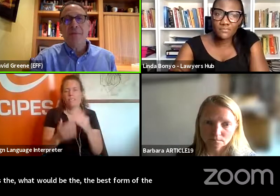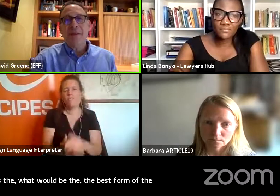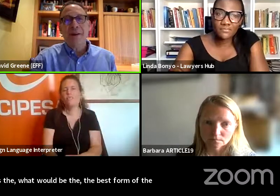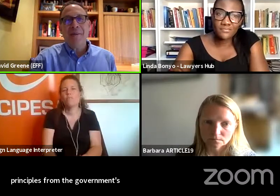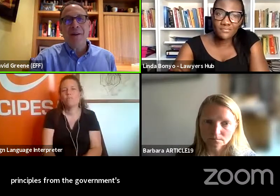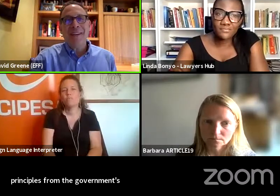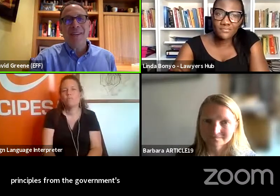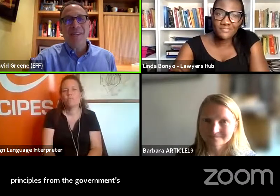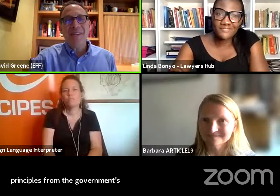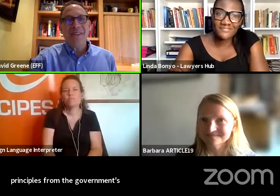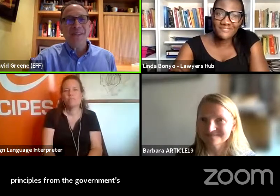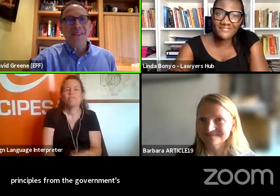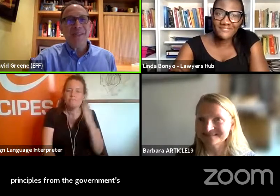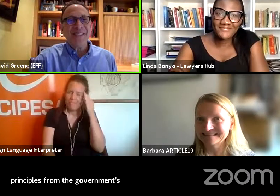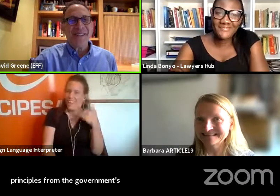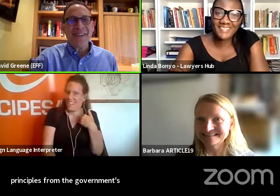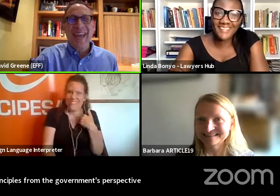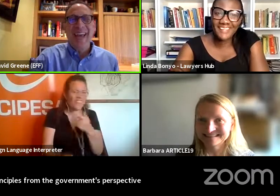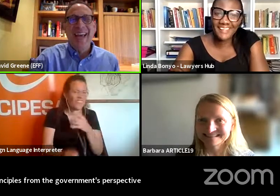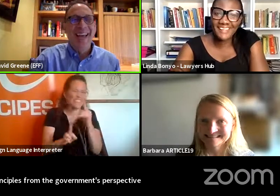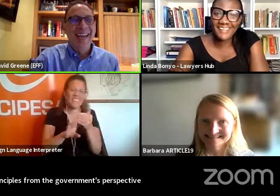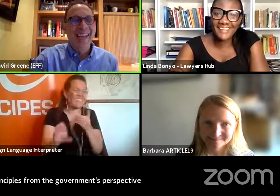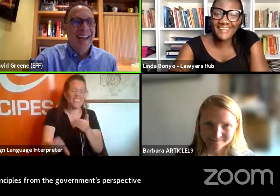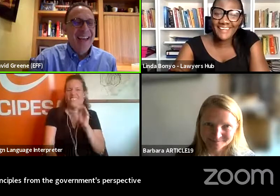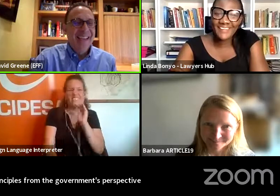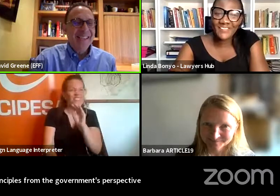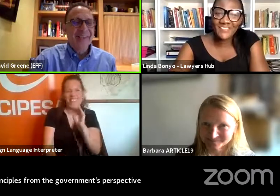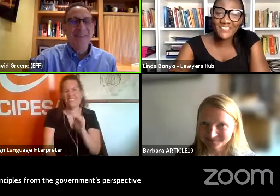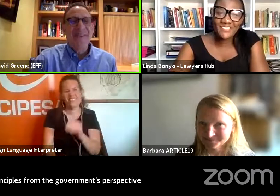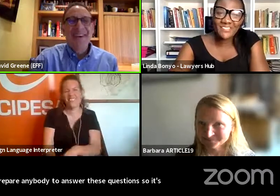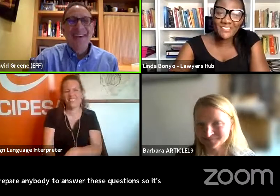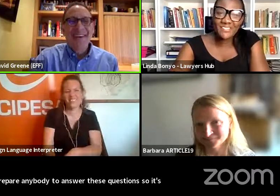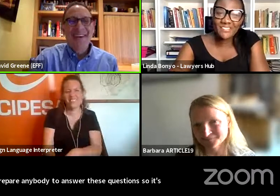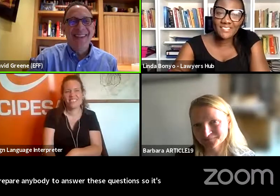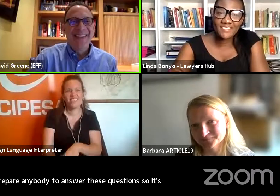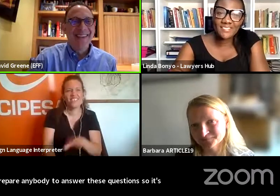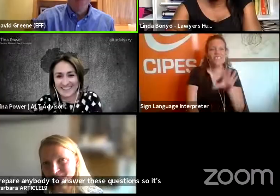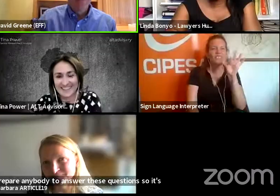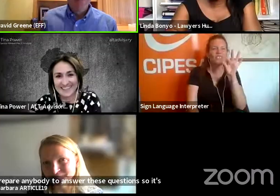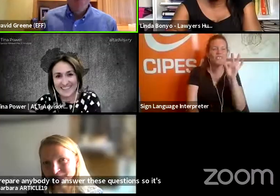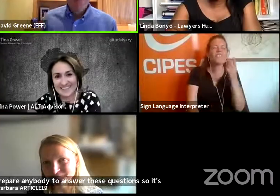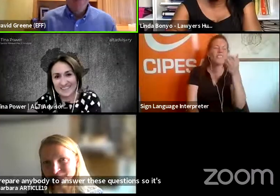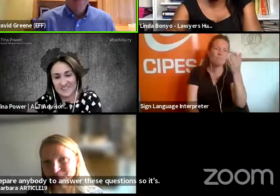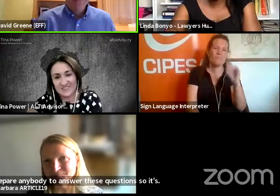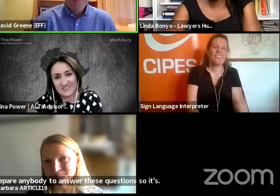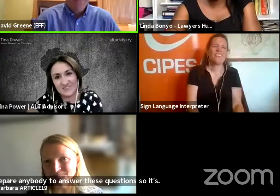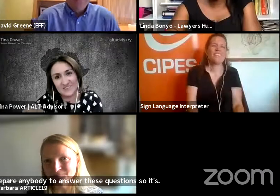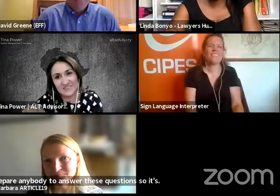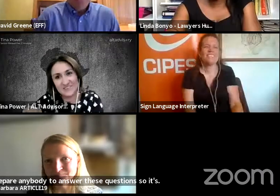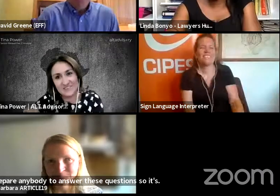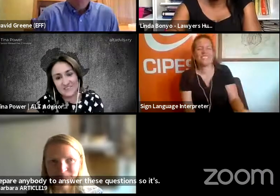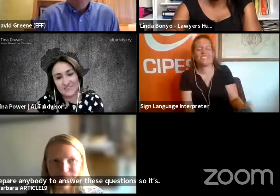I didn't prepare anybody to answer these questions, so it's yes, Tomiwa.